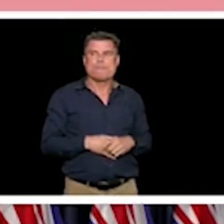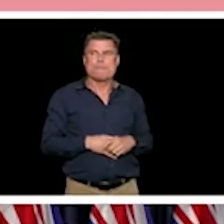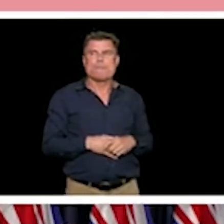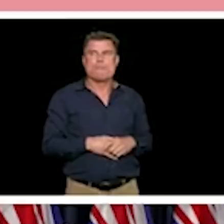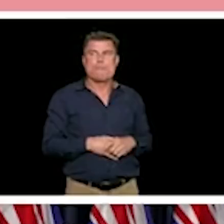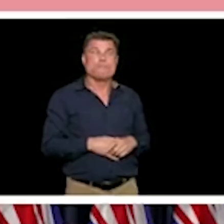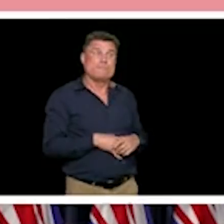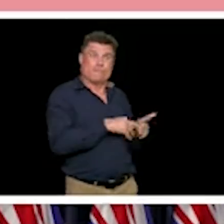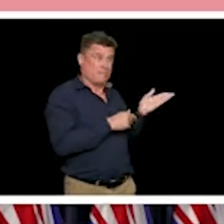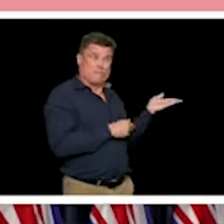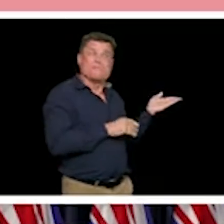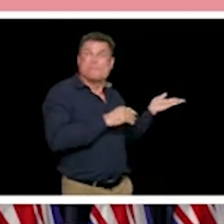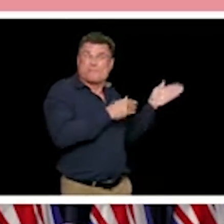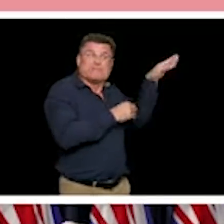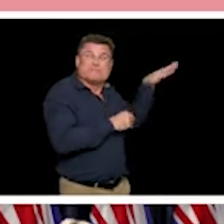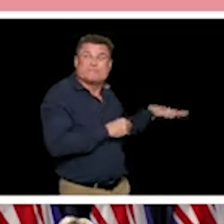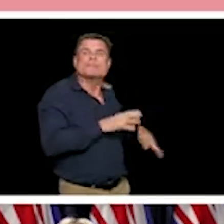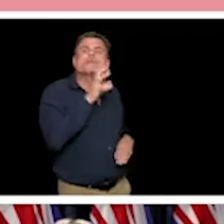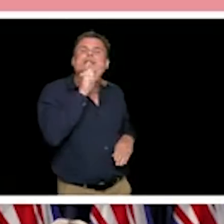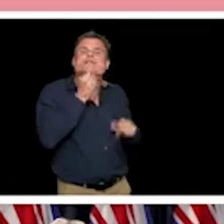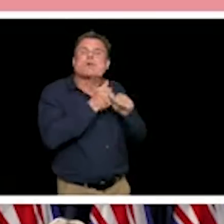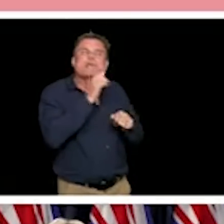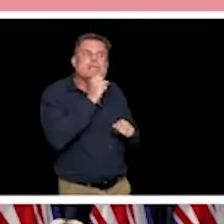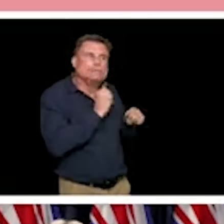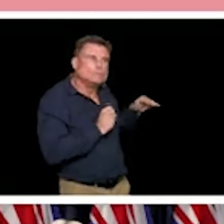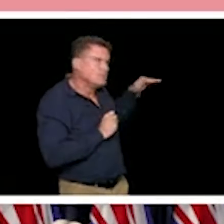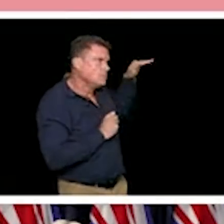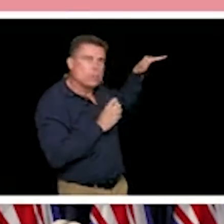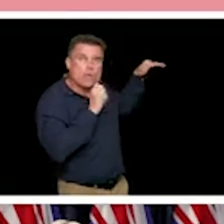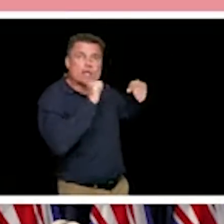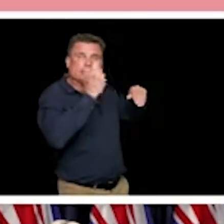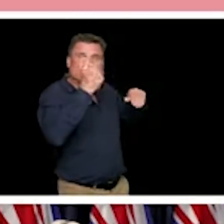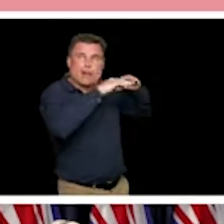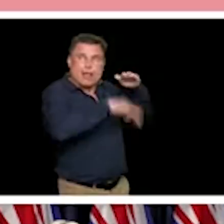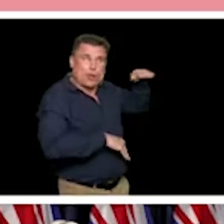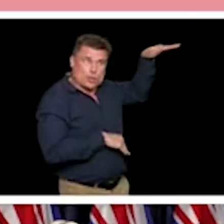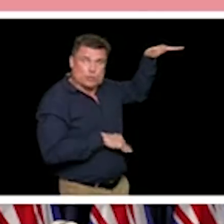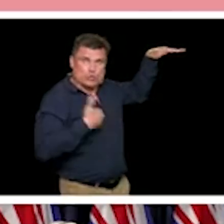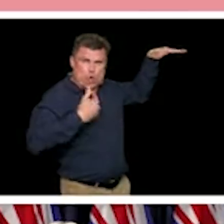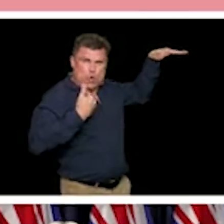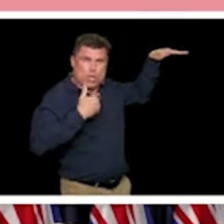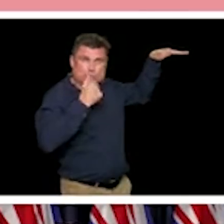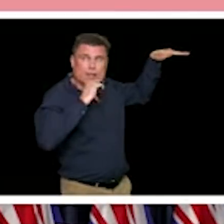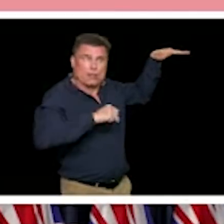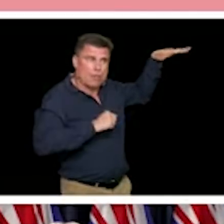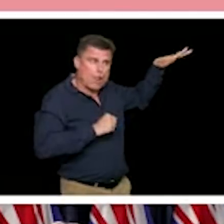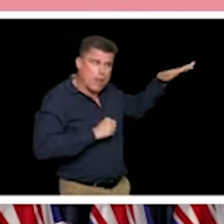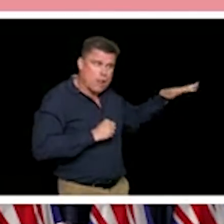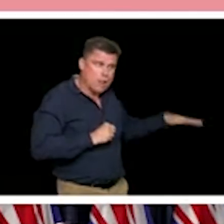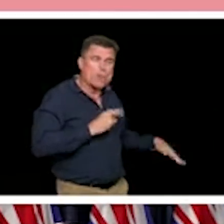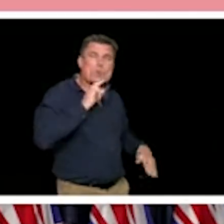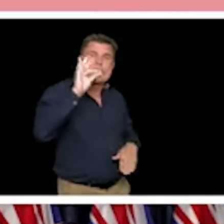Wanted to present some information around the ages of people who are getting infected in our province, not only